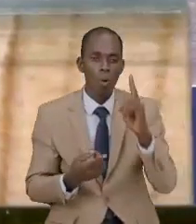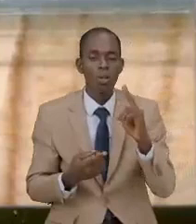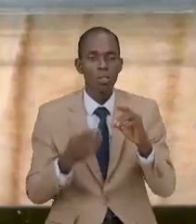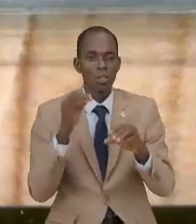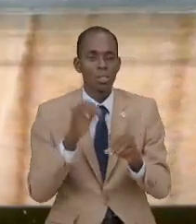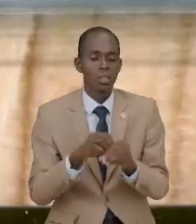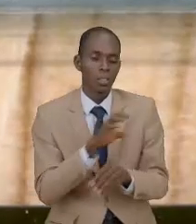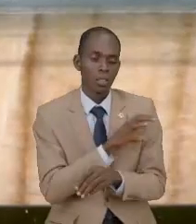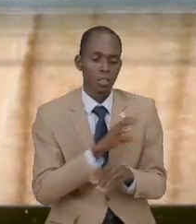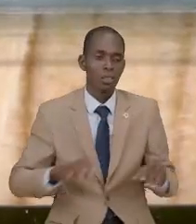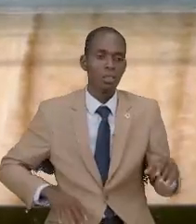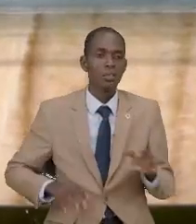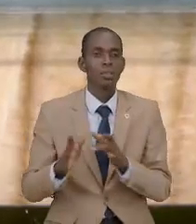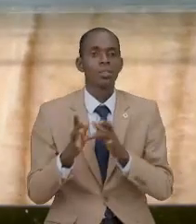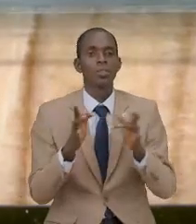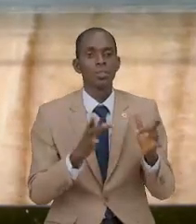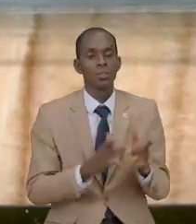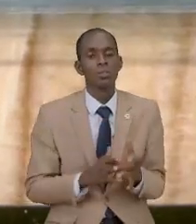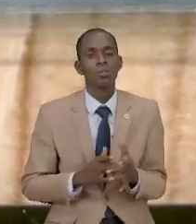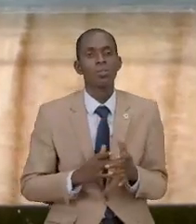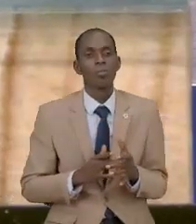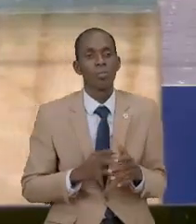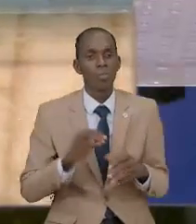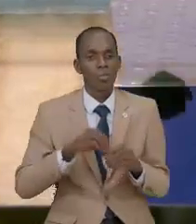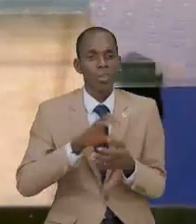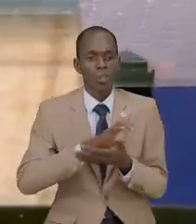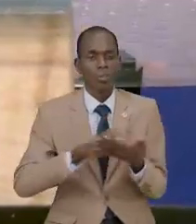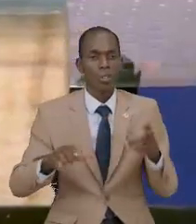one in Christ Jesus. In